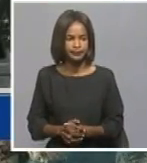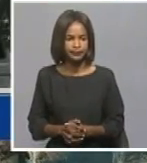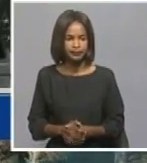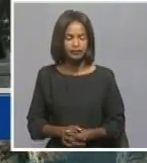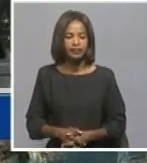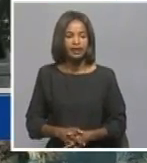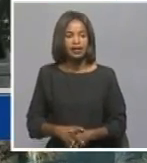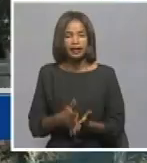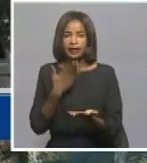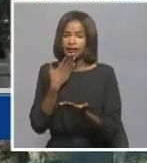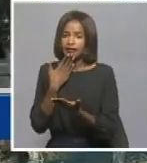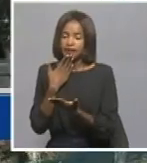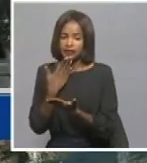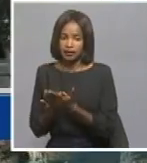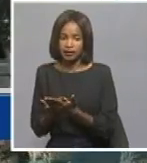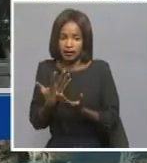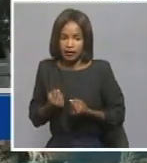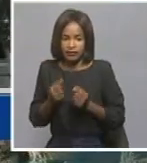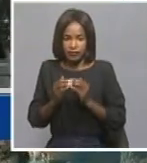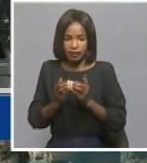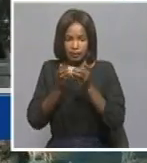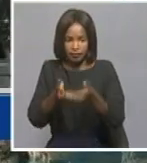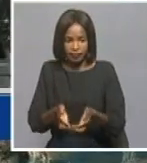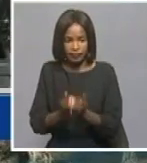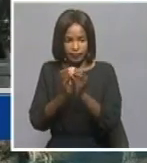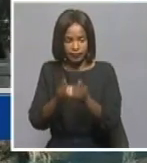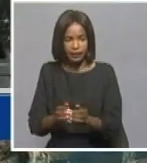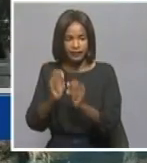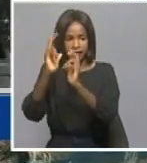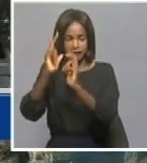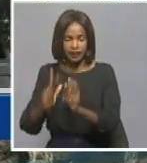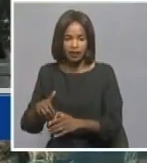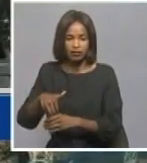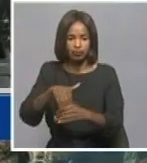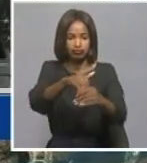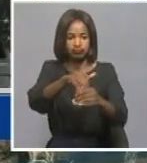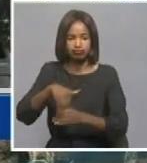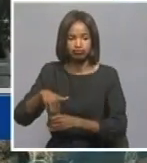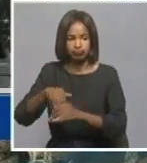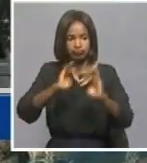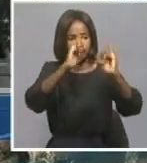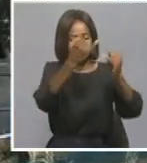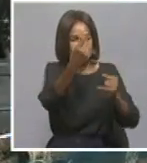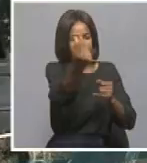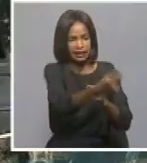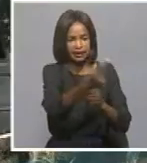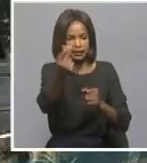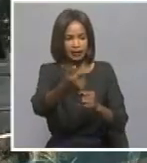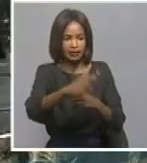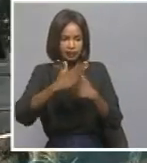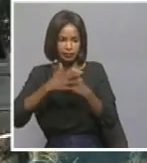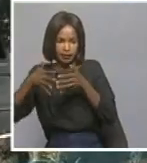We are very thankful to have this boat that will help taking people from Katimamlilo to Impalila, Kasika and